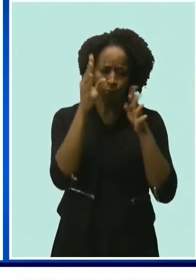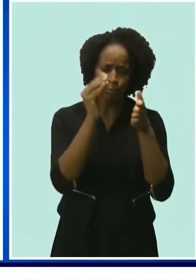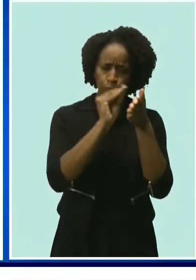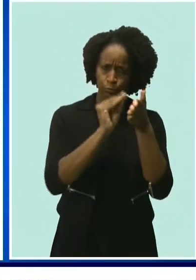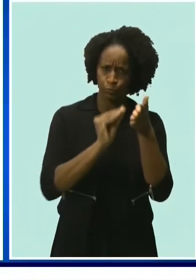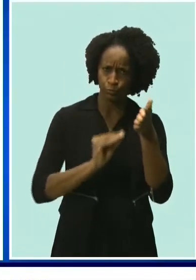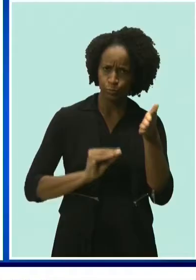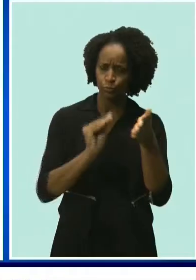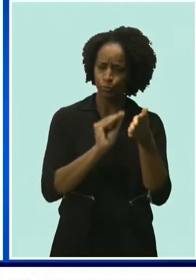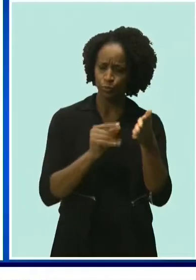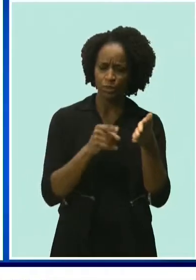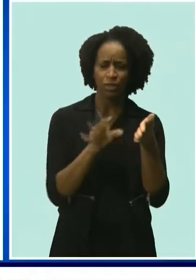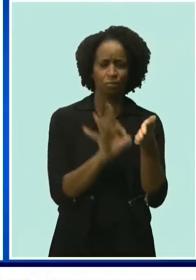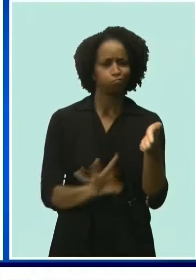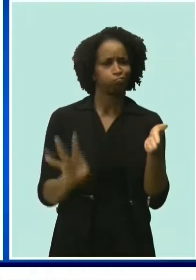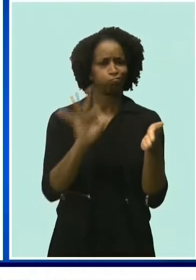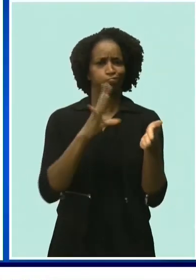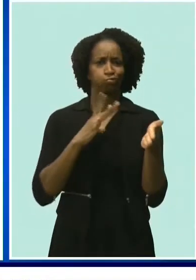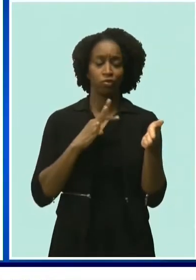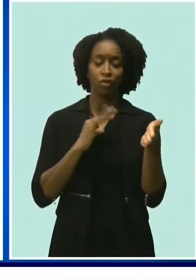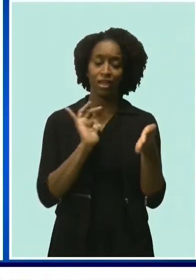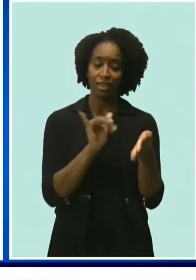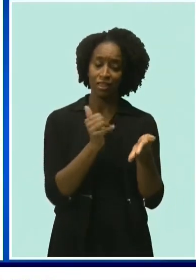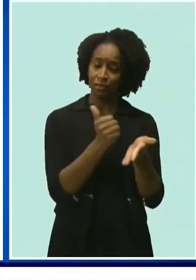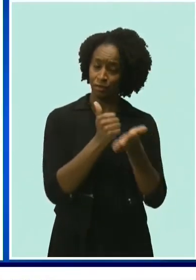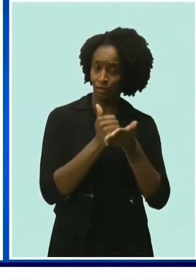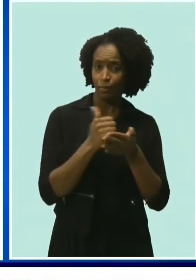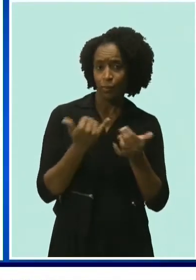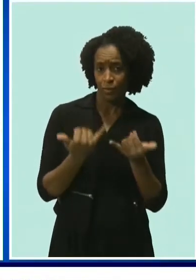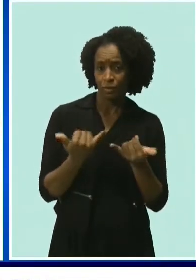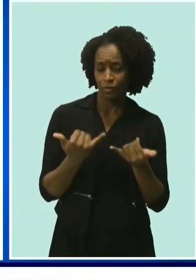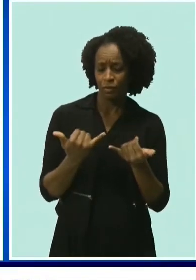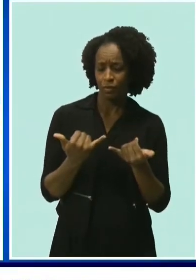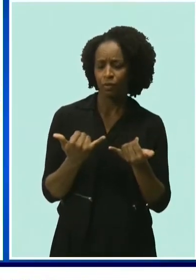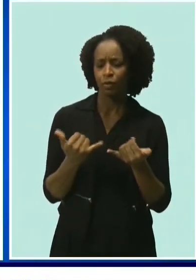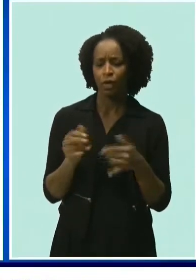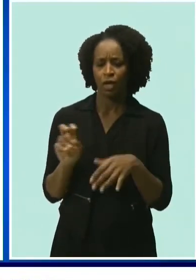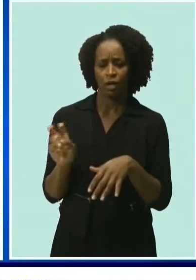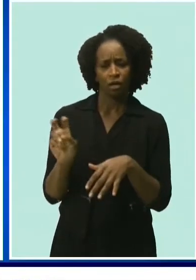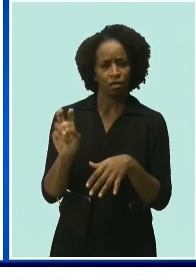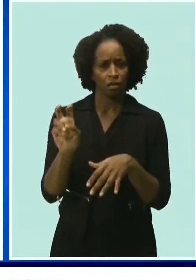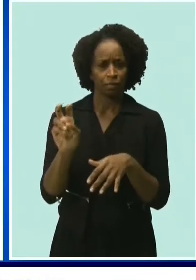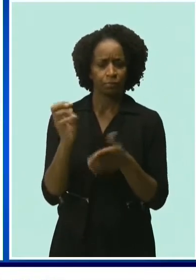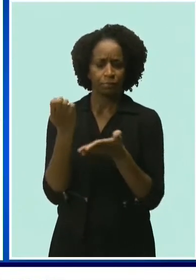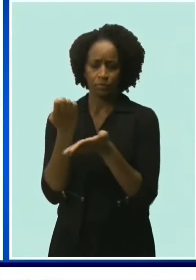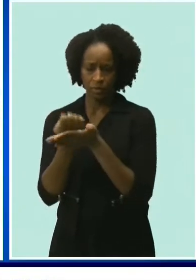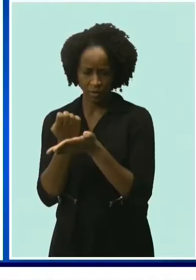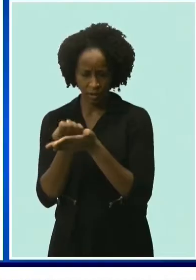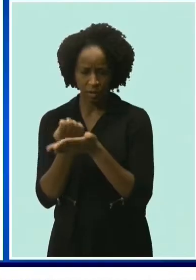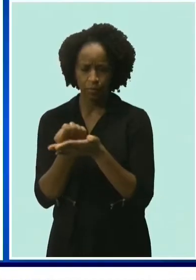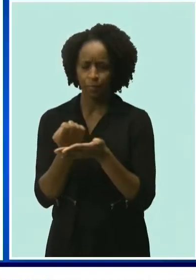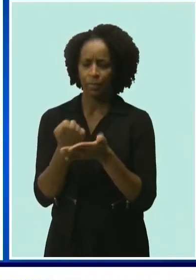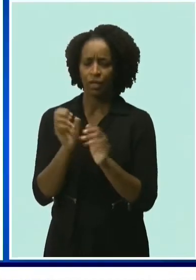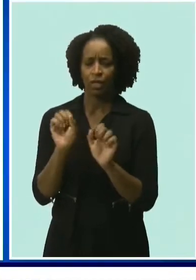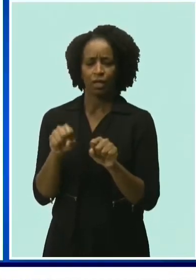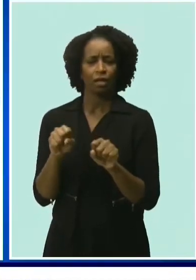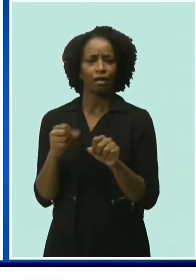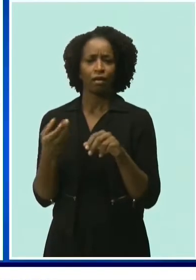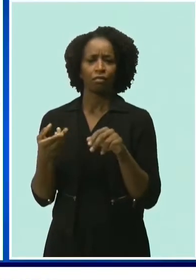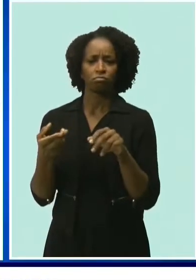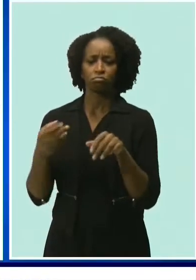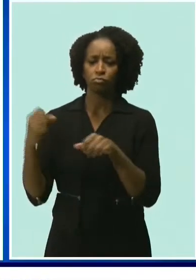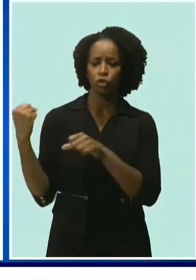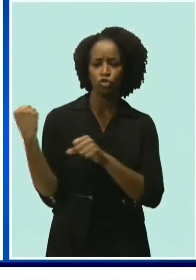sector and its wider connections to the economy, how we're able to create those strong linkages with the wider economy to generate foreign